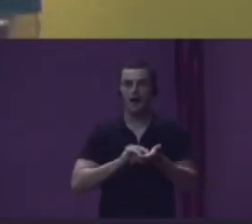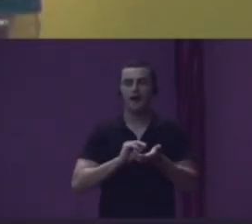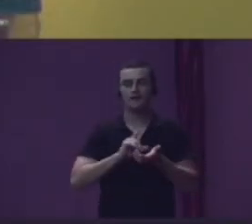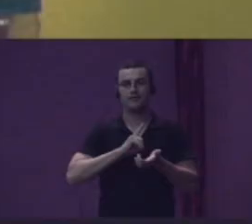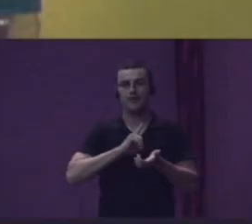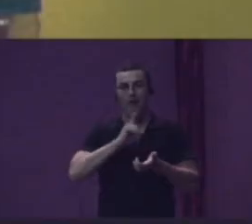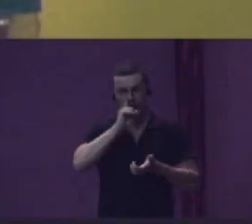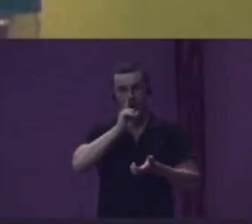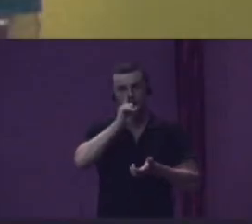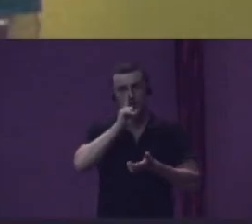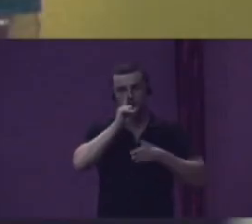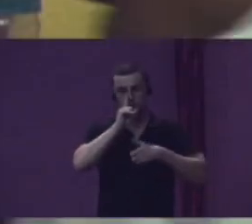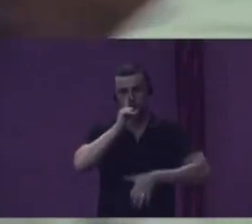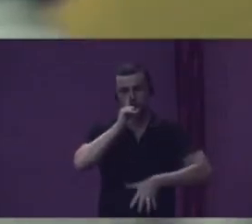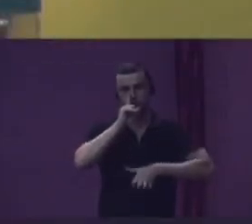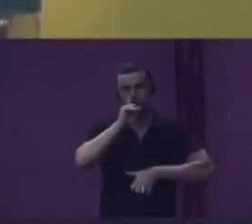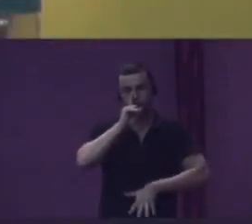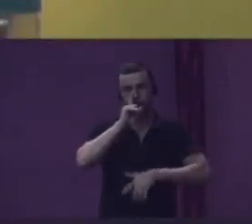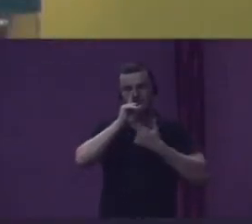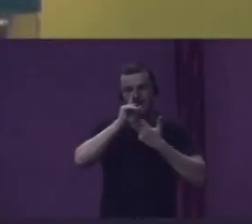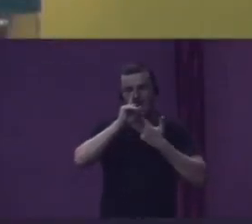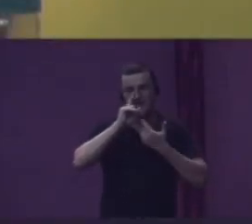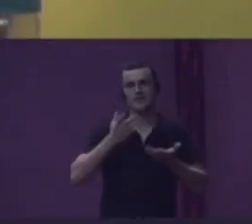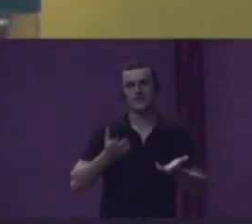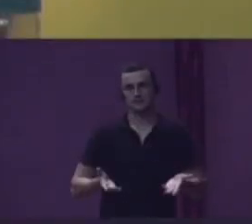that she gives birth in the district hospital.